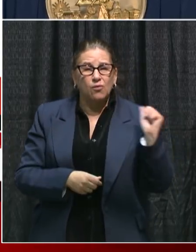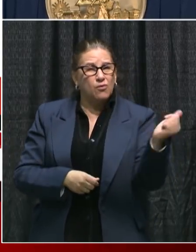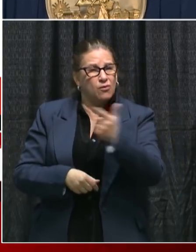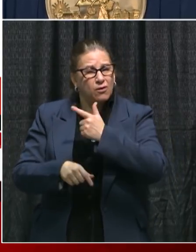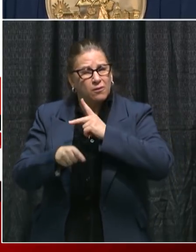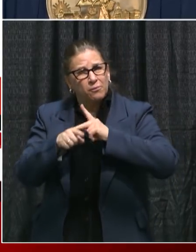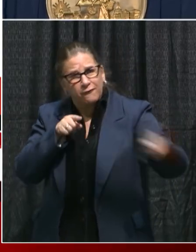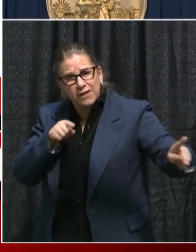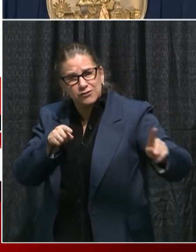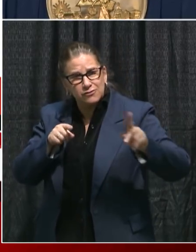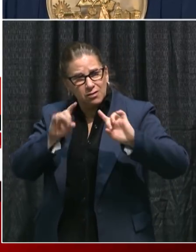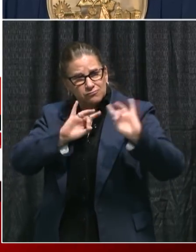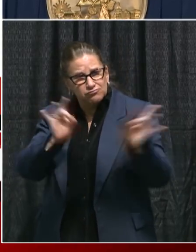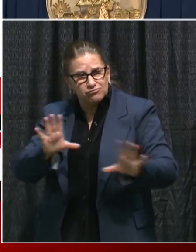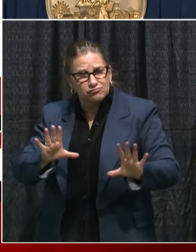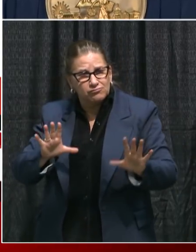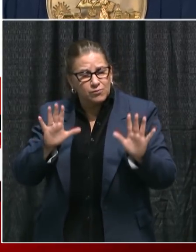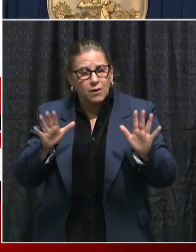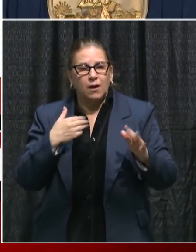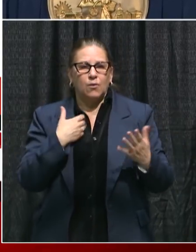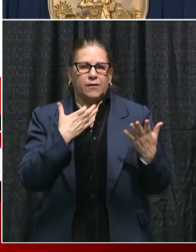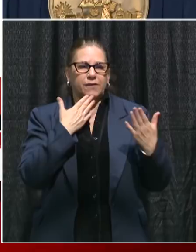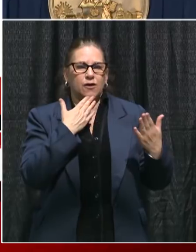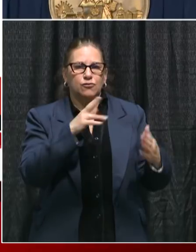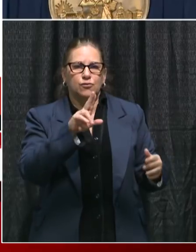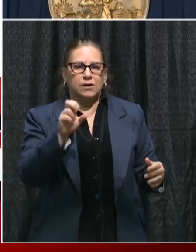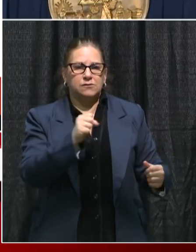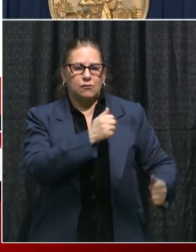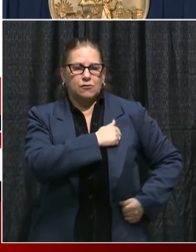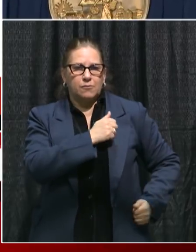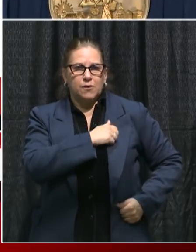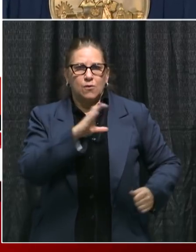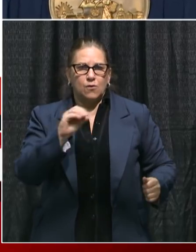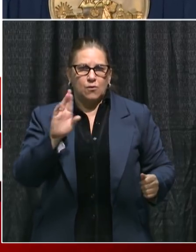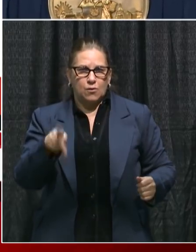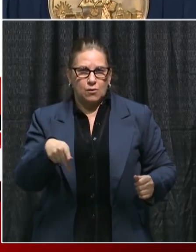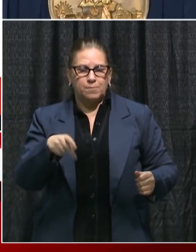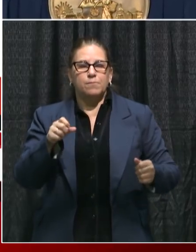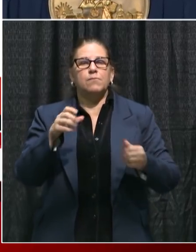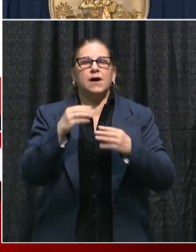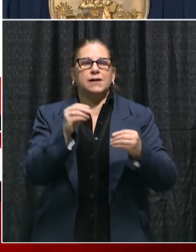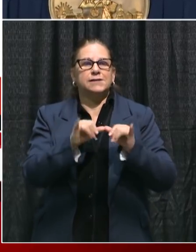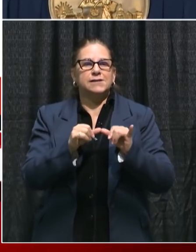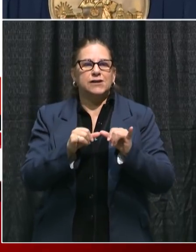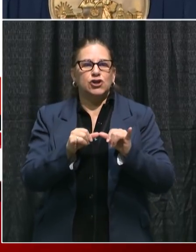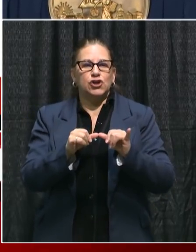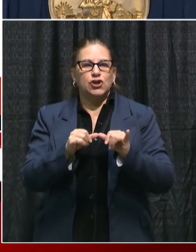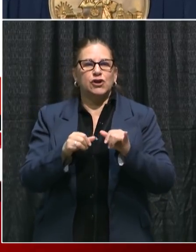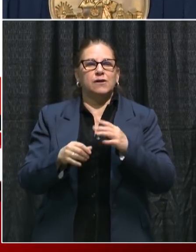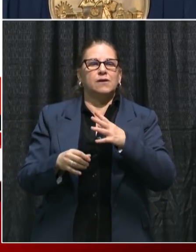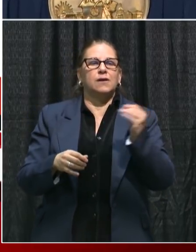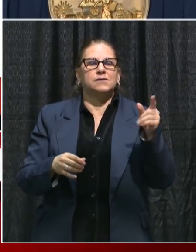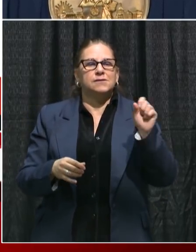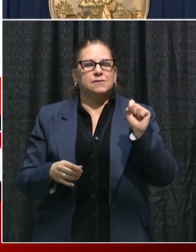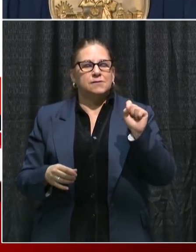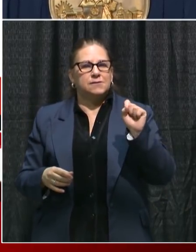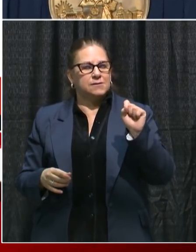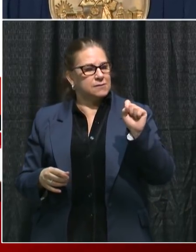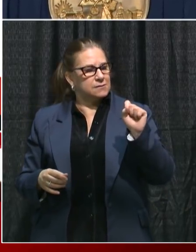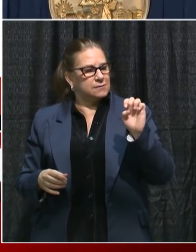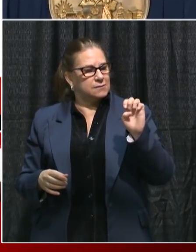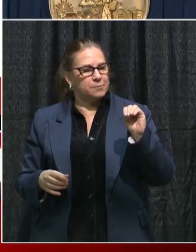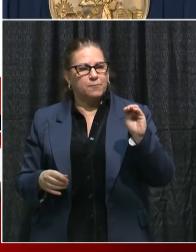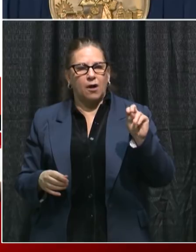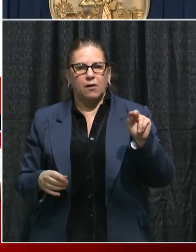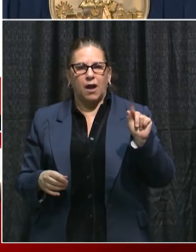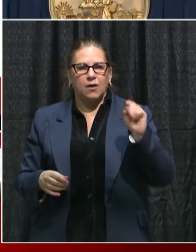United States Army Corps of Engineers. You'll shortly hear from General Semonite. I also want to thank FEMA for their